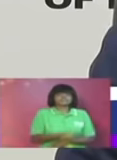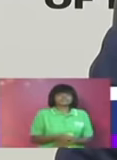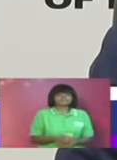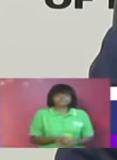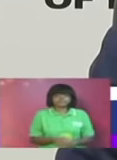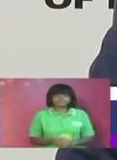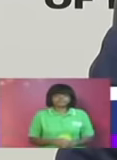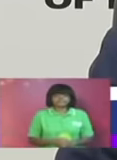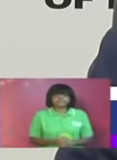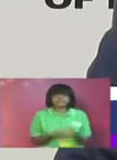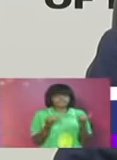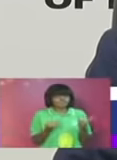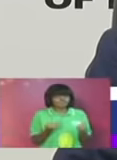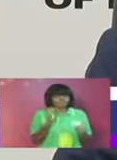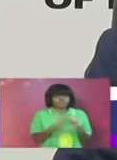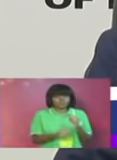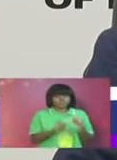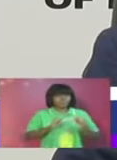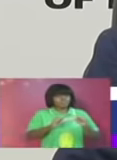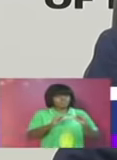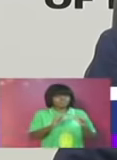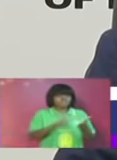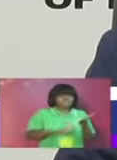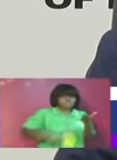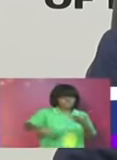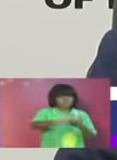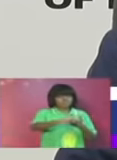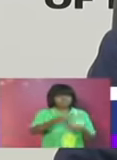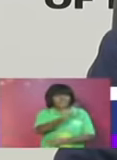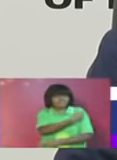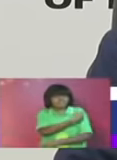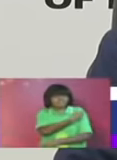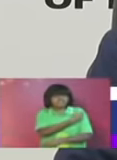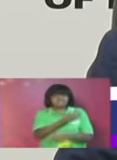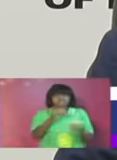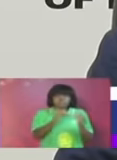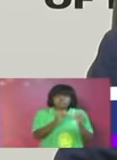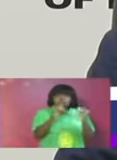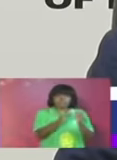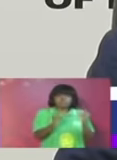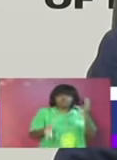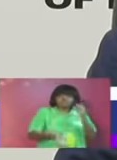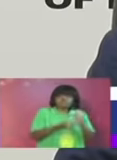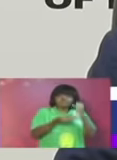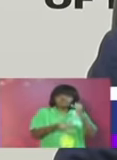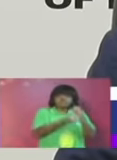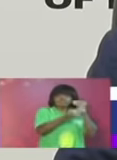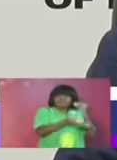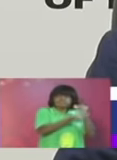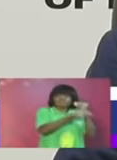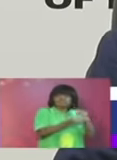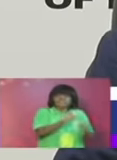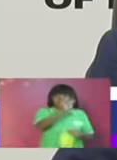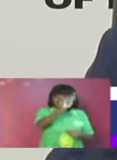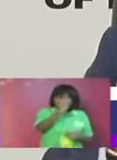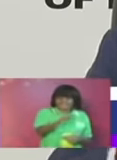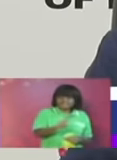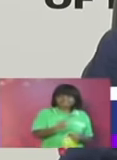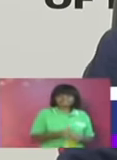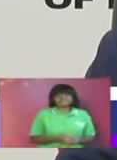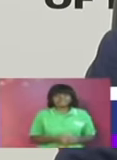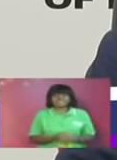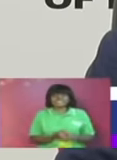continues next week, but it picks up some more steam with the AstraZeneca vaccines at 9 sites, all